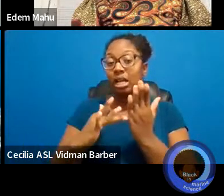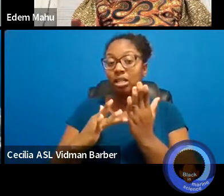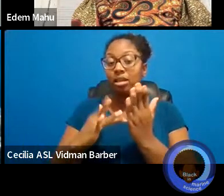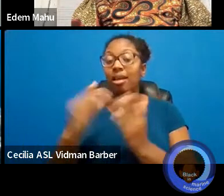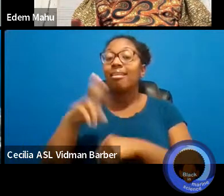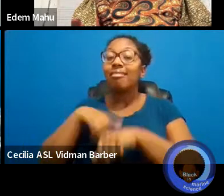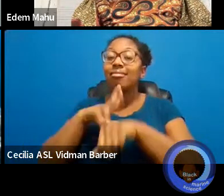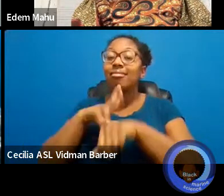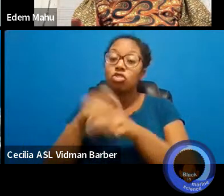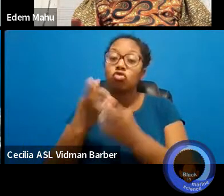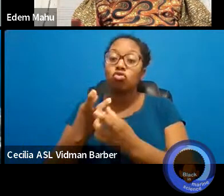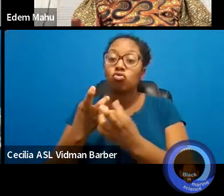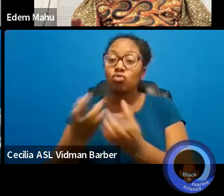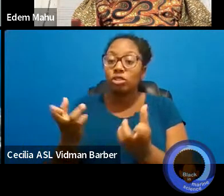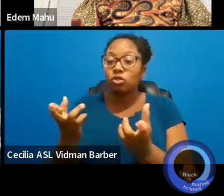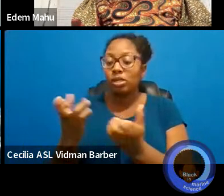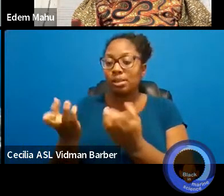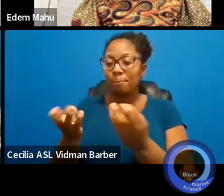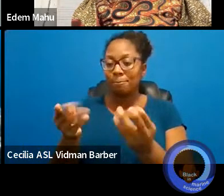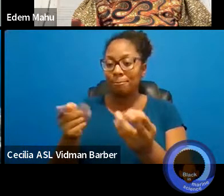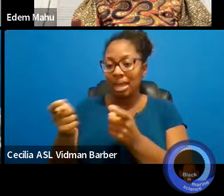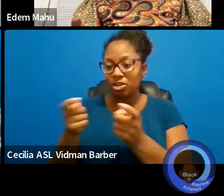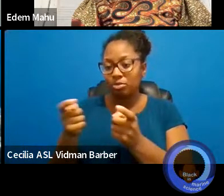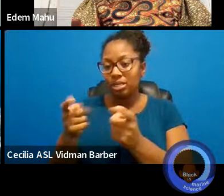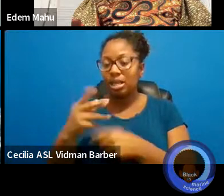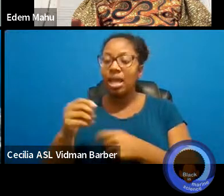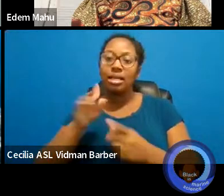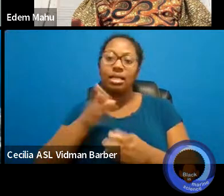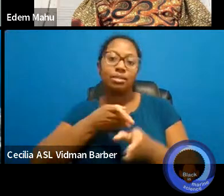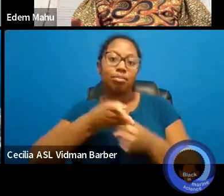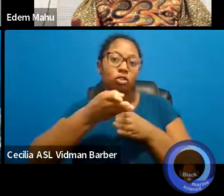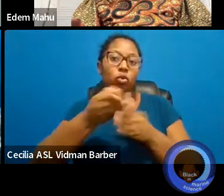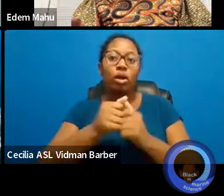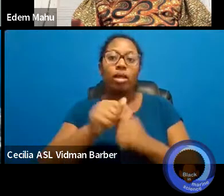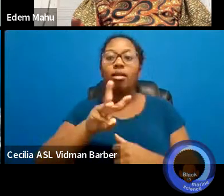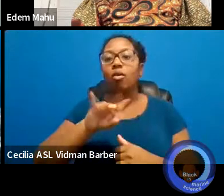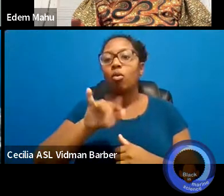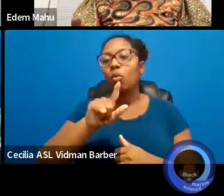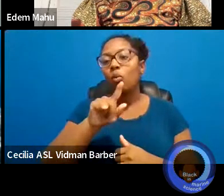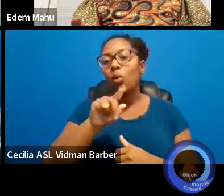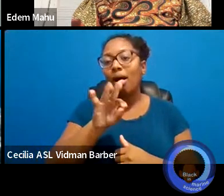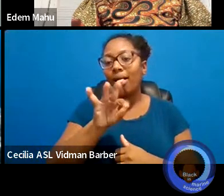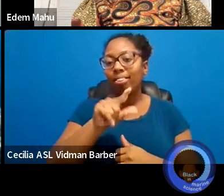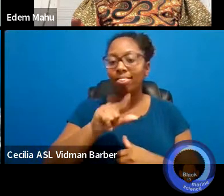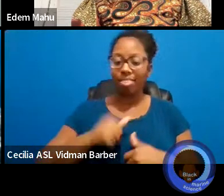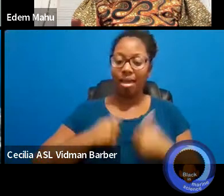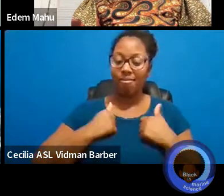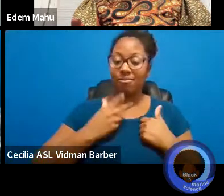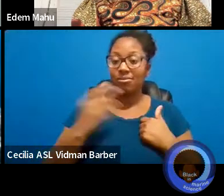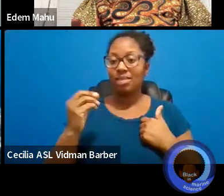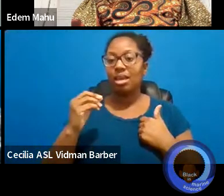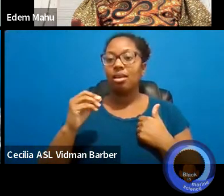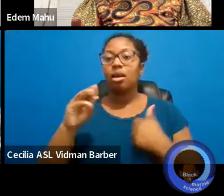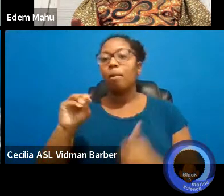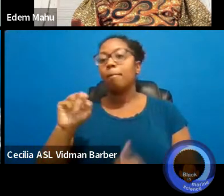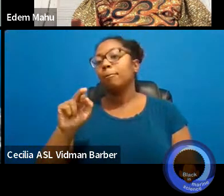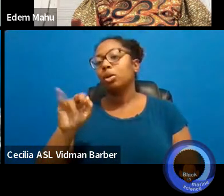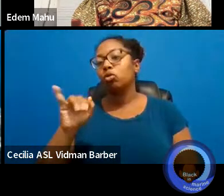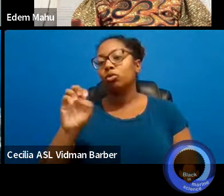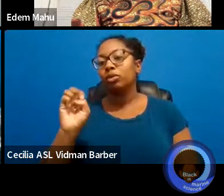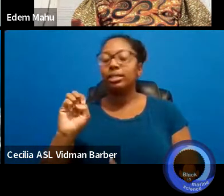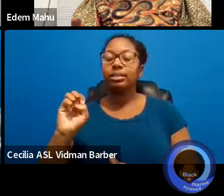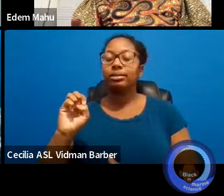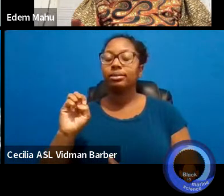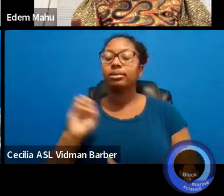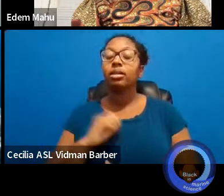nature resource management and a specialization in wildlife and range management. He's a member of the National Geographic